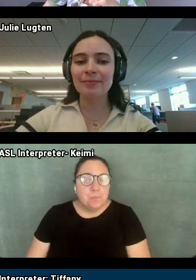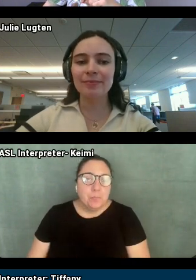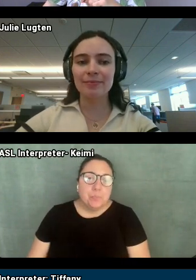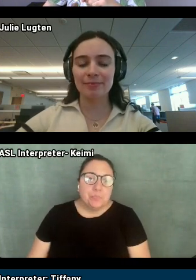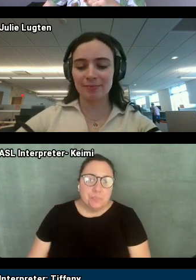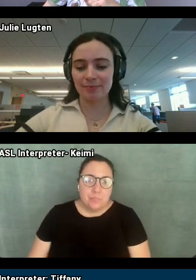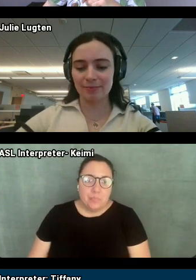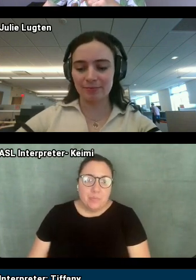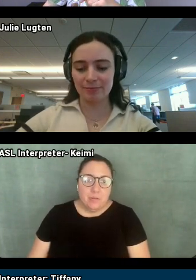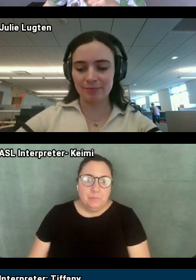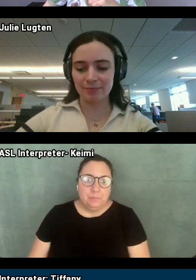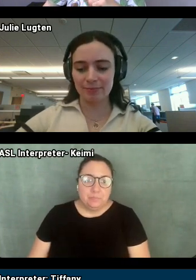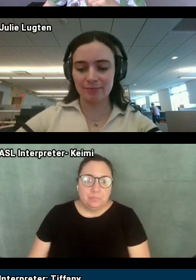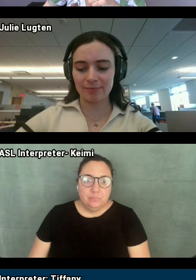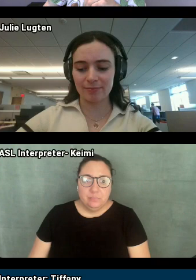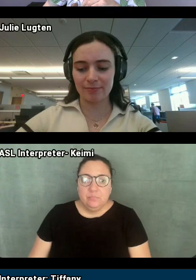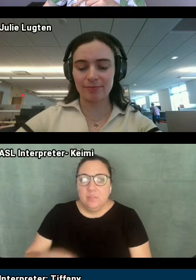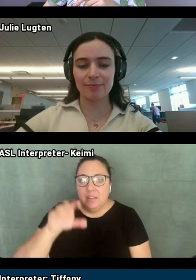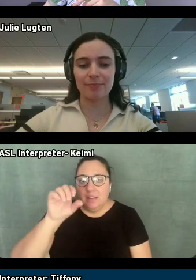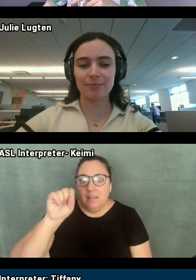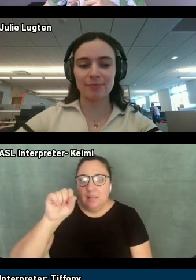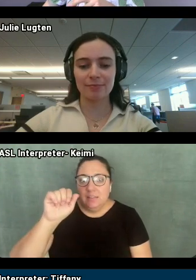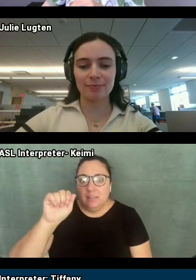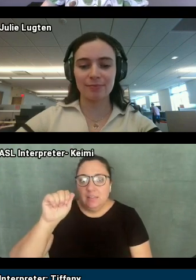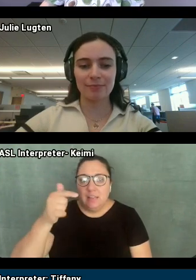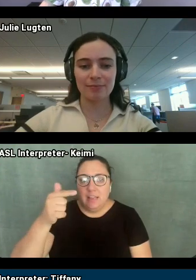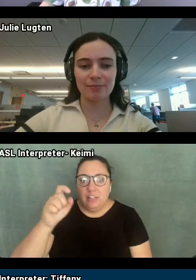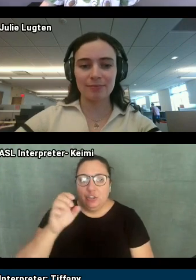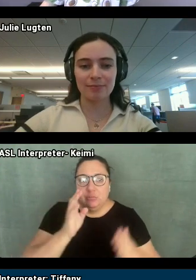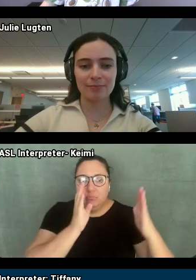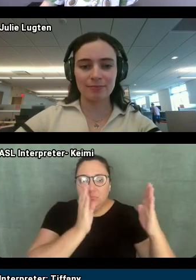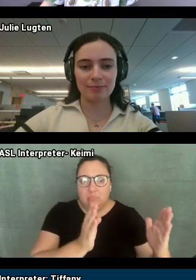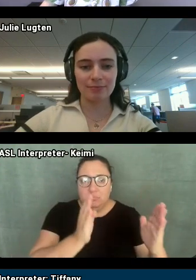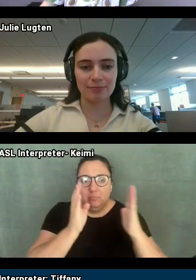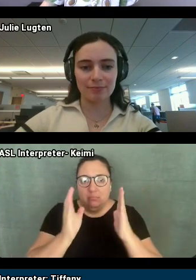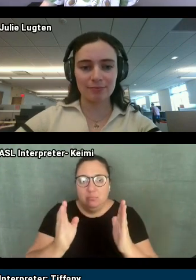The stage tracker, which is our next card here,